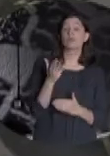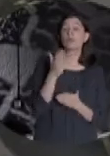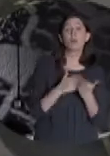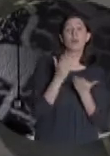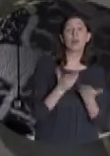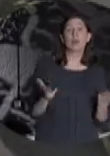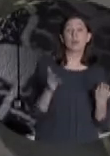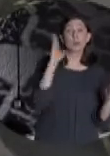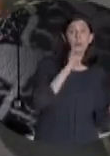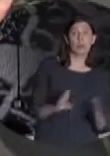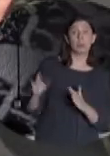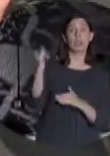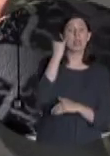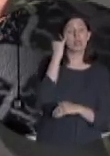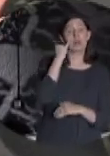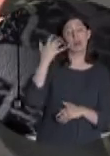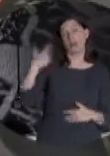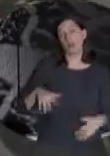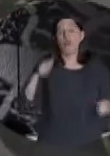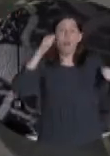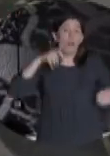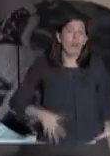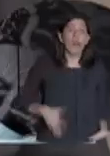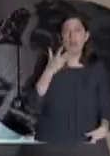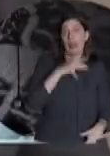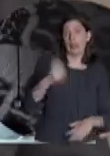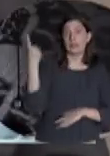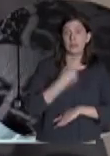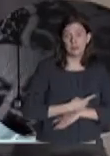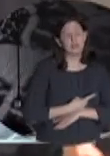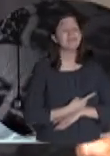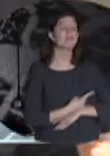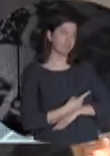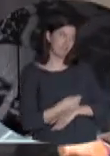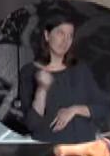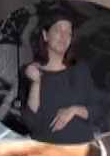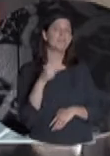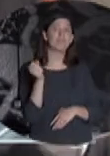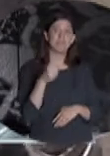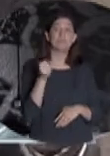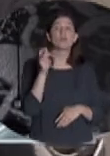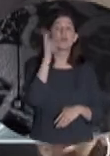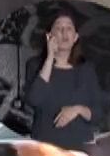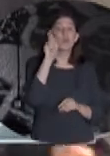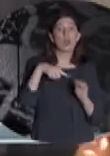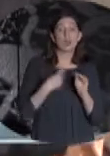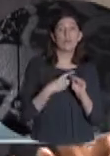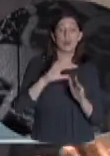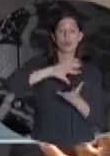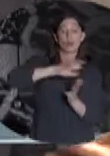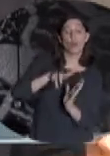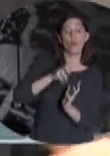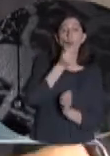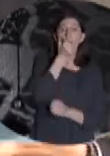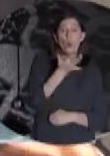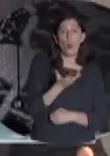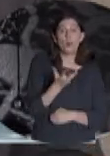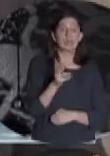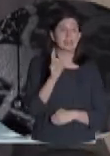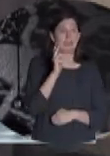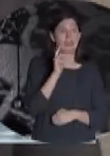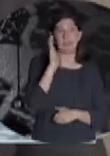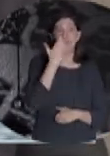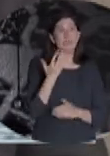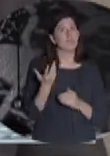do to prepare when those dog days of summer come? Absolutely, and it seems like you hear all these things about global warming and and it seems like we're having hotter and